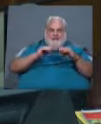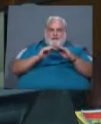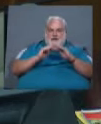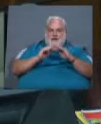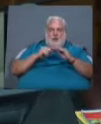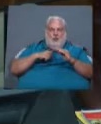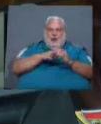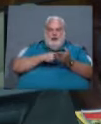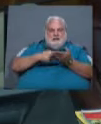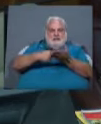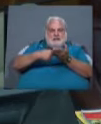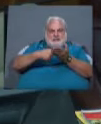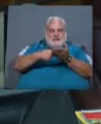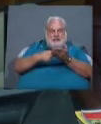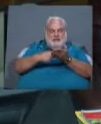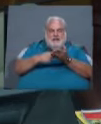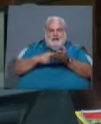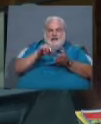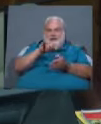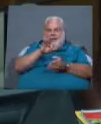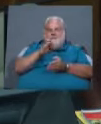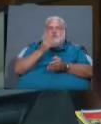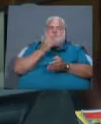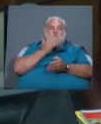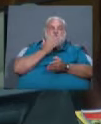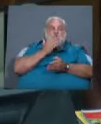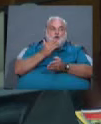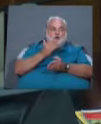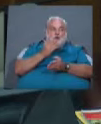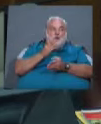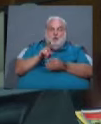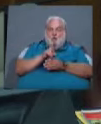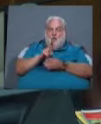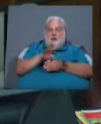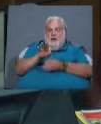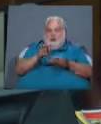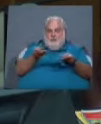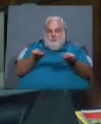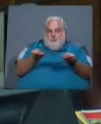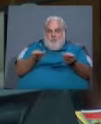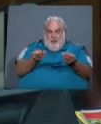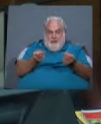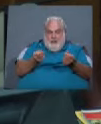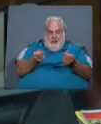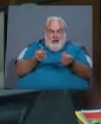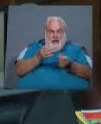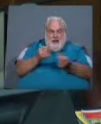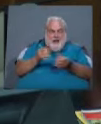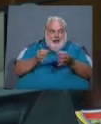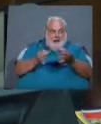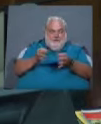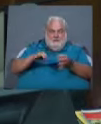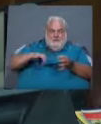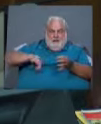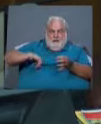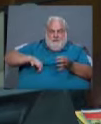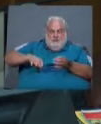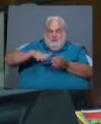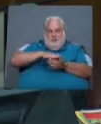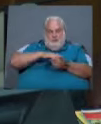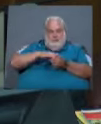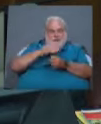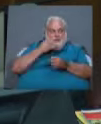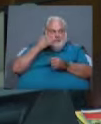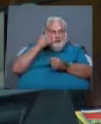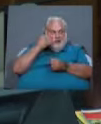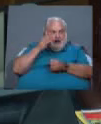We're here to decide on whether or not this is a good use of the property and whether or not it'll be beneficial to the surrounding neighborhood, which